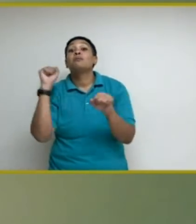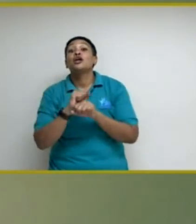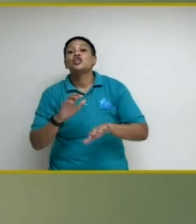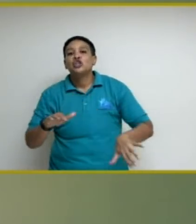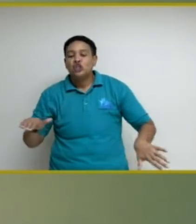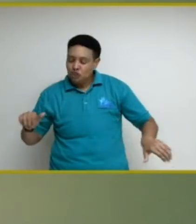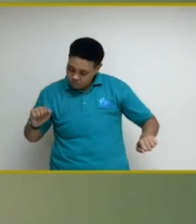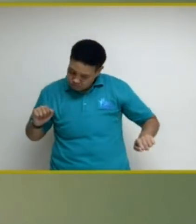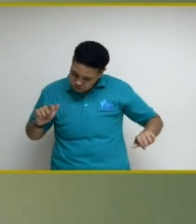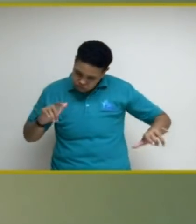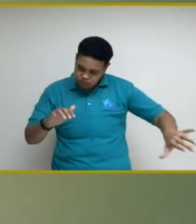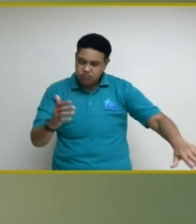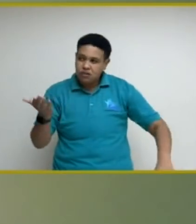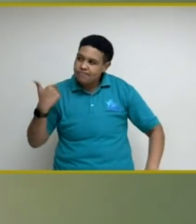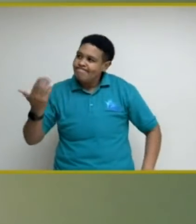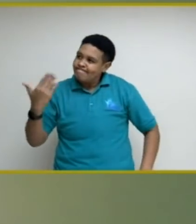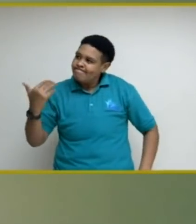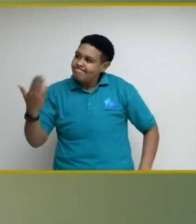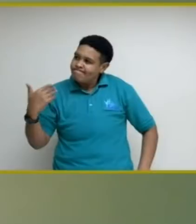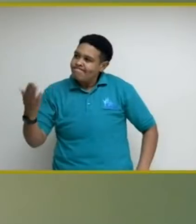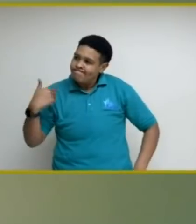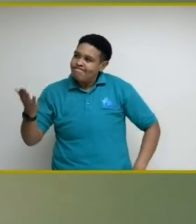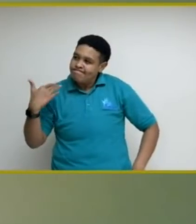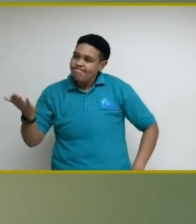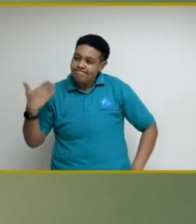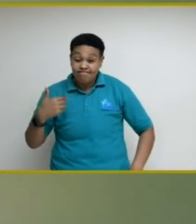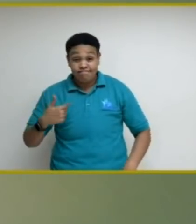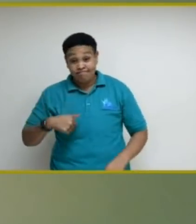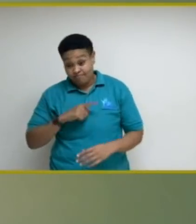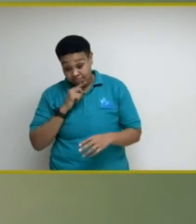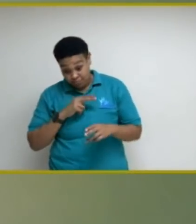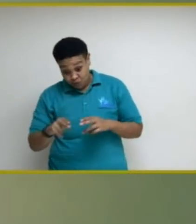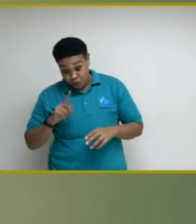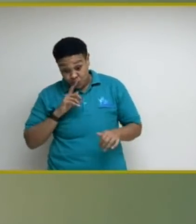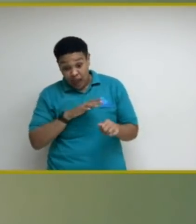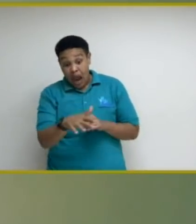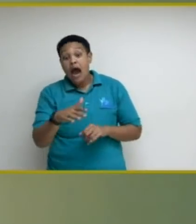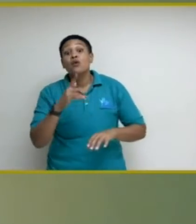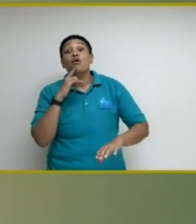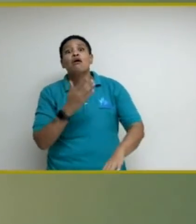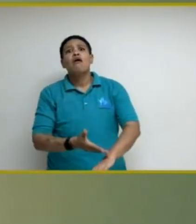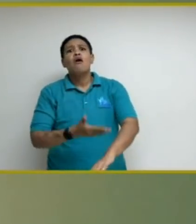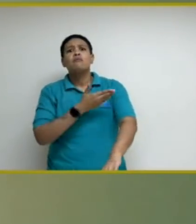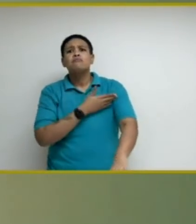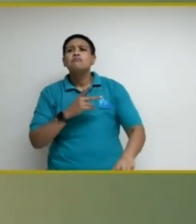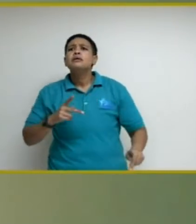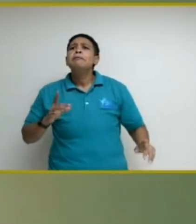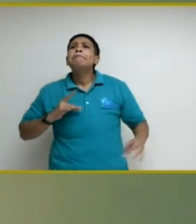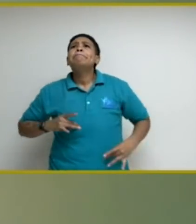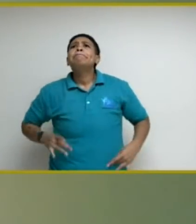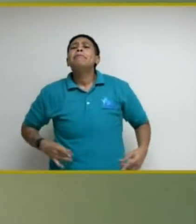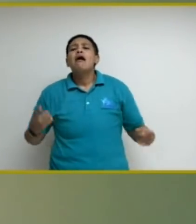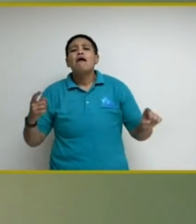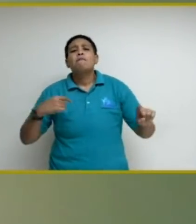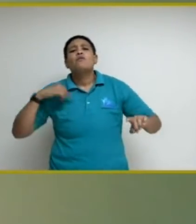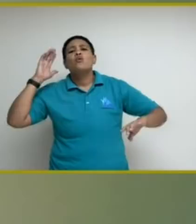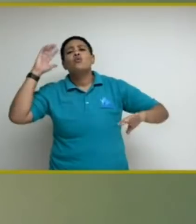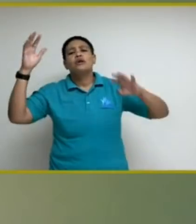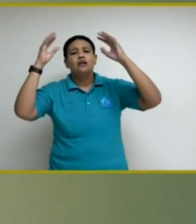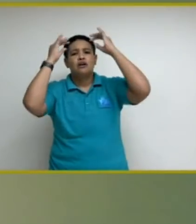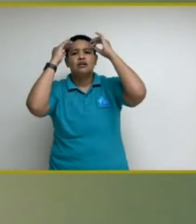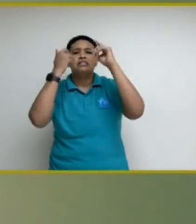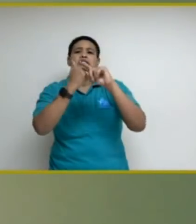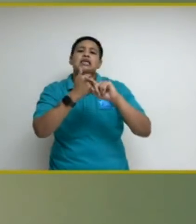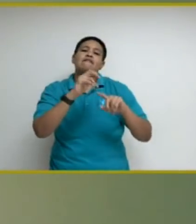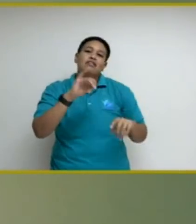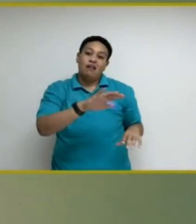are also offered to children. And as soon as we have adequate uptake, we will be considering